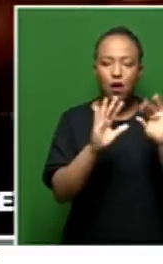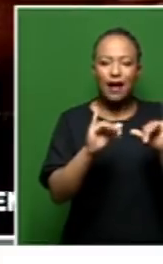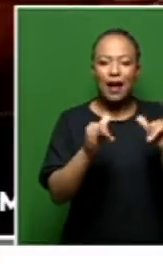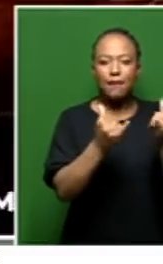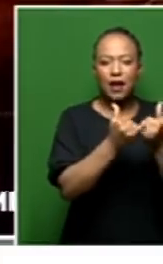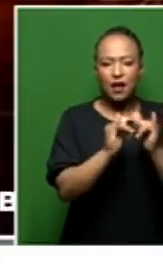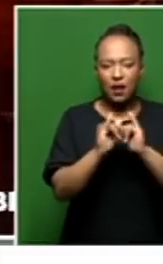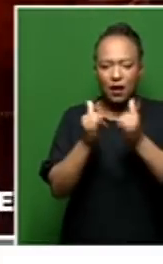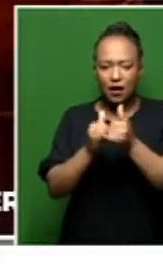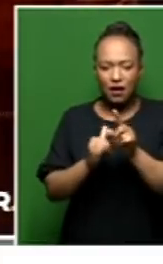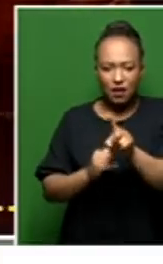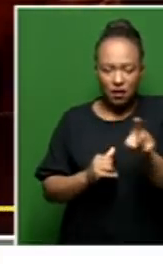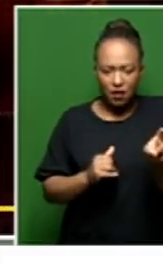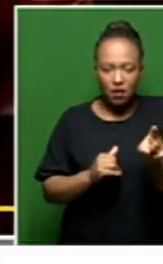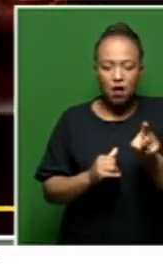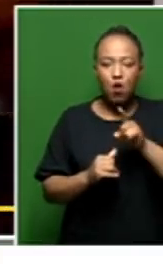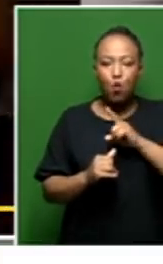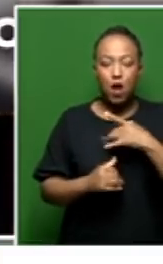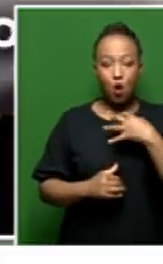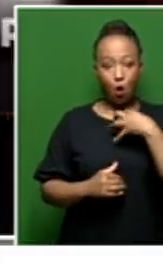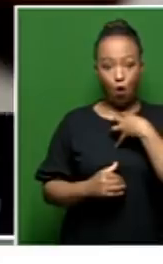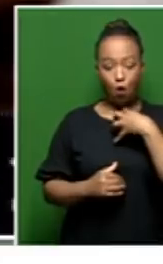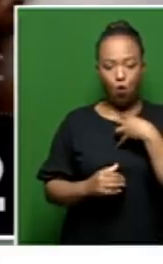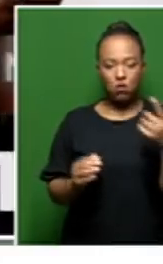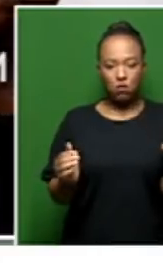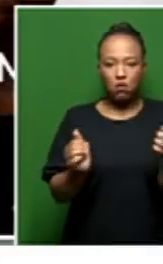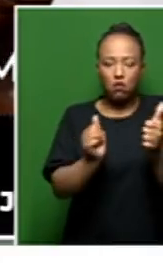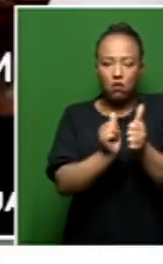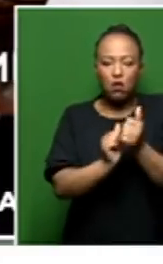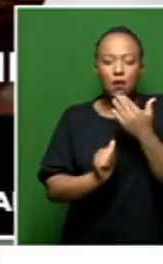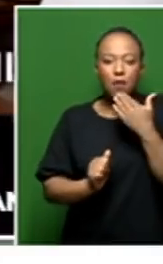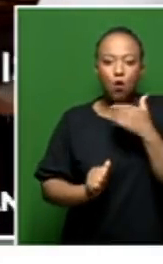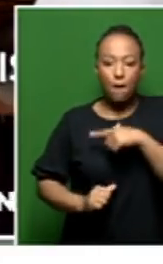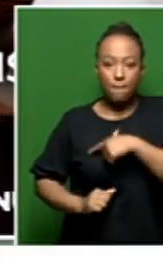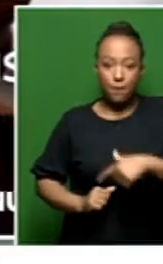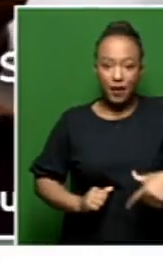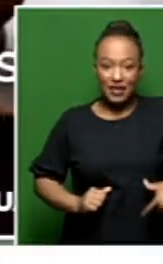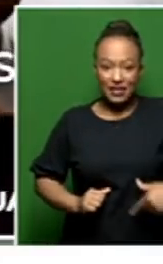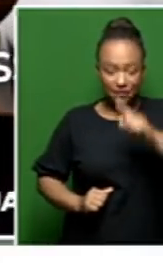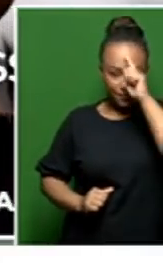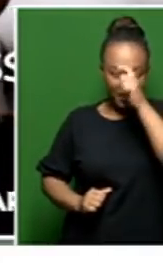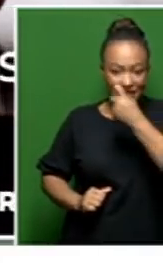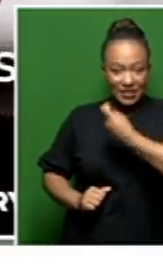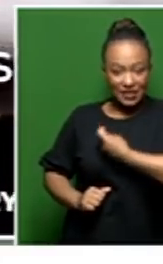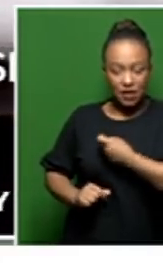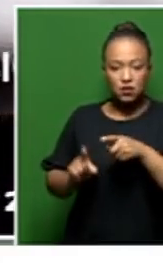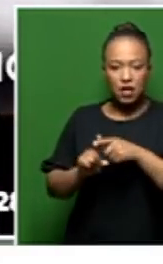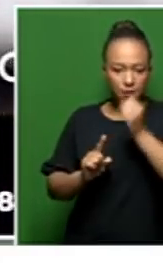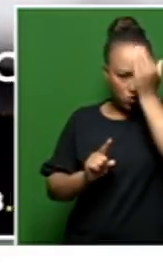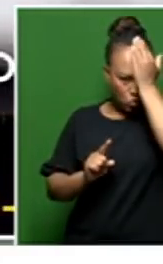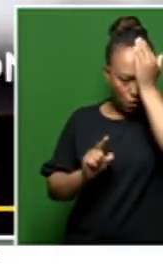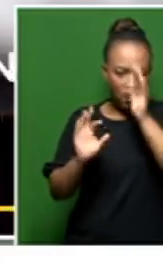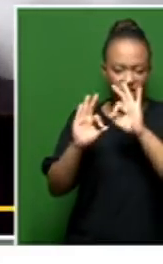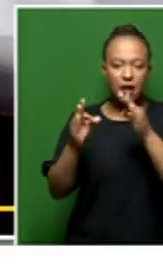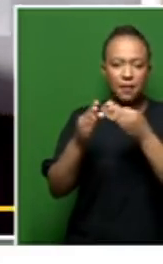companies that are co-owned by the then president's son and the Zuma family. And